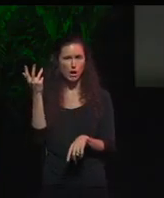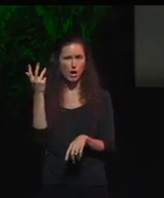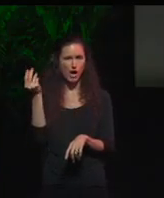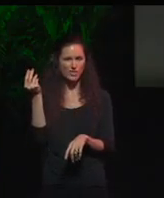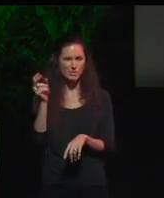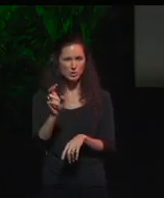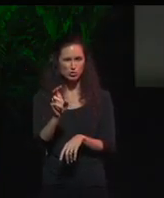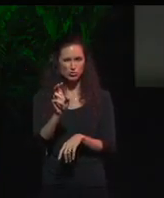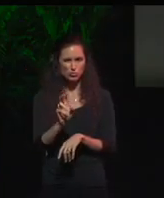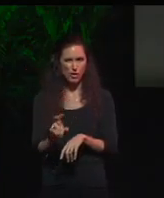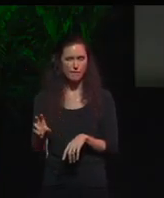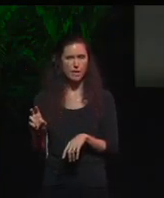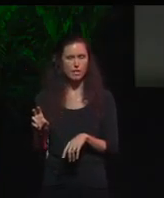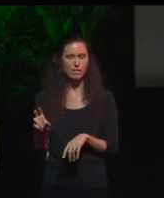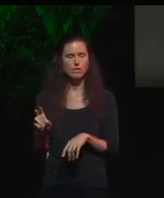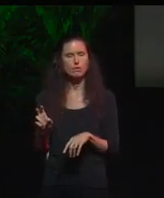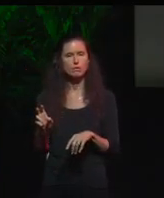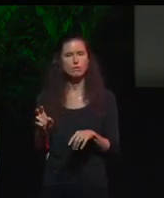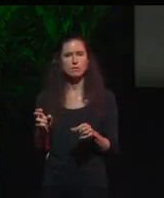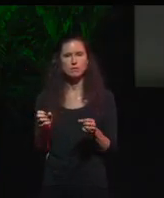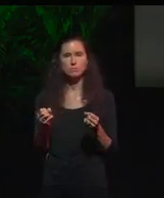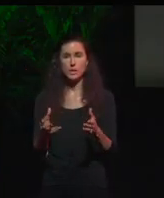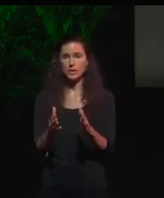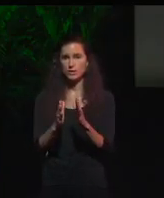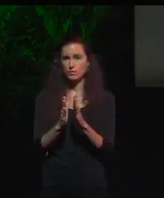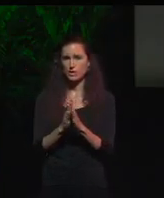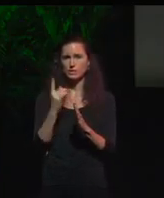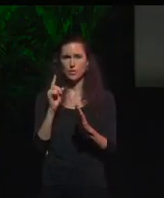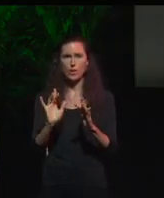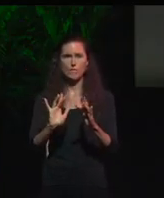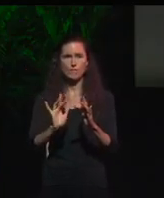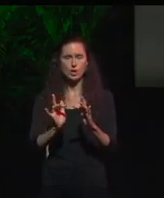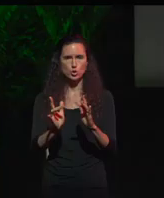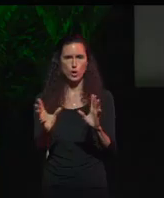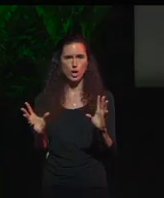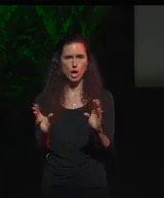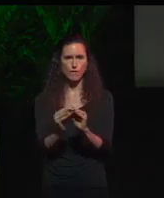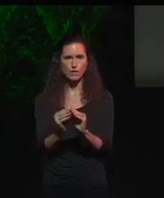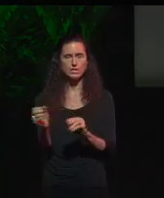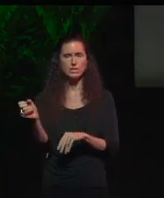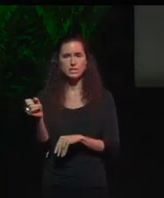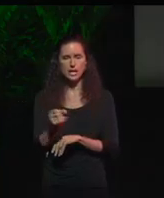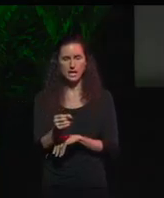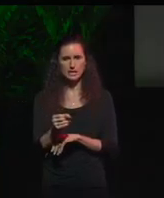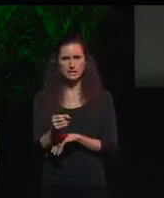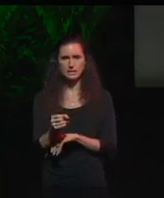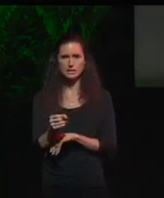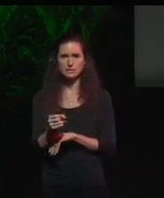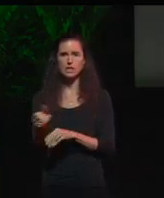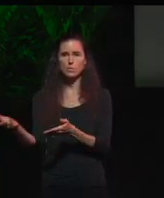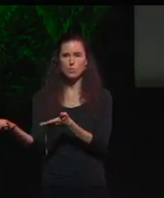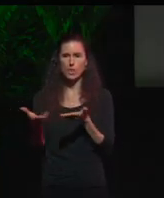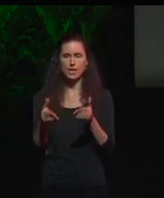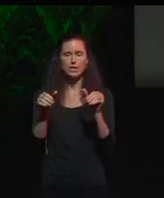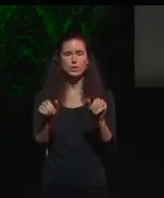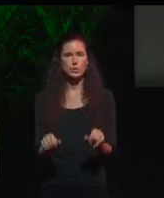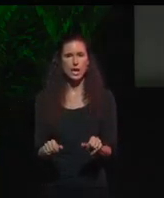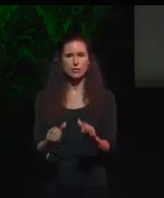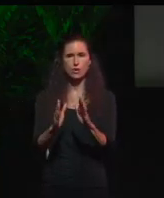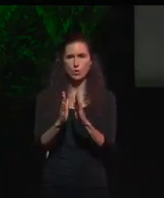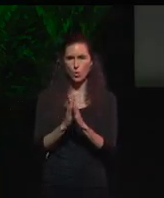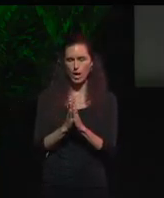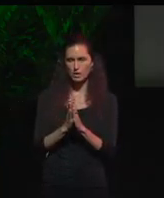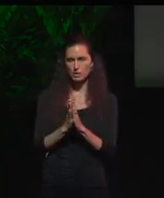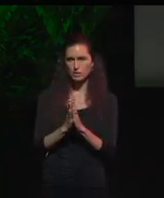travel. A lot of the requests coming in are for virtual conferences. Yes, bring those in. You can request and put